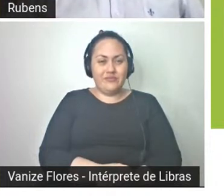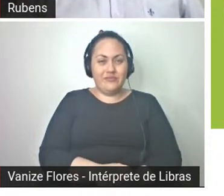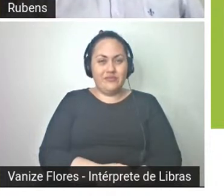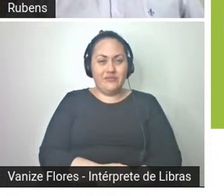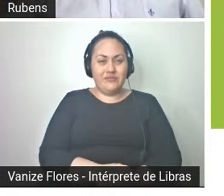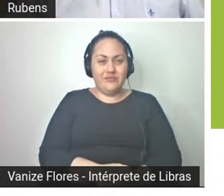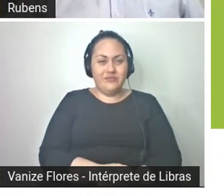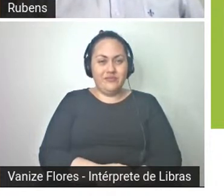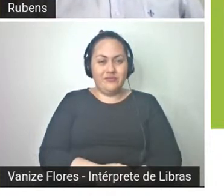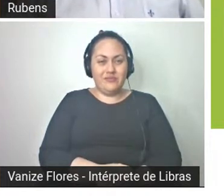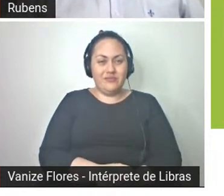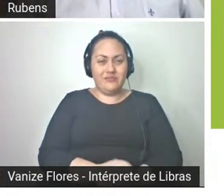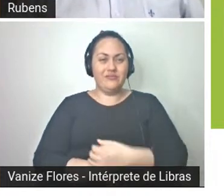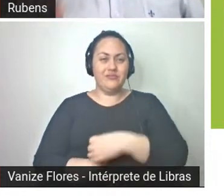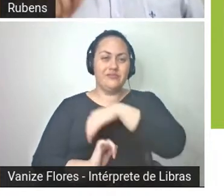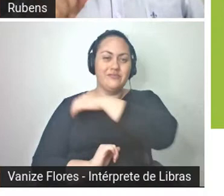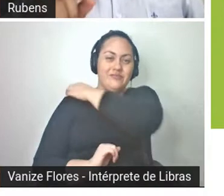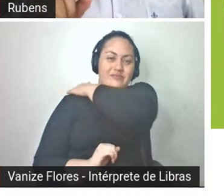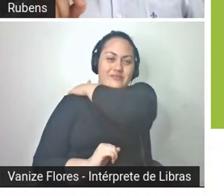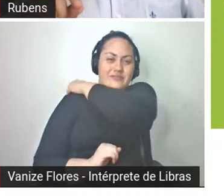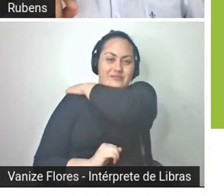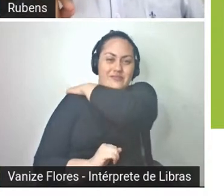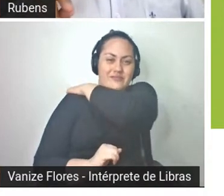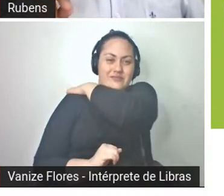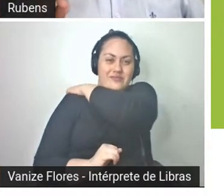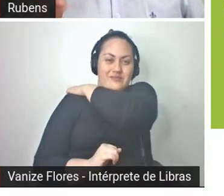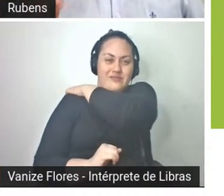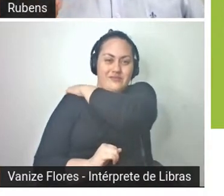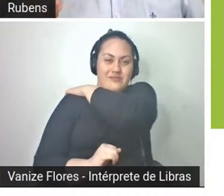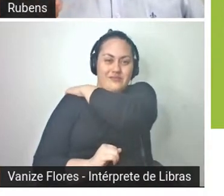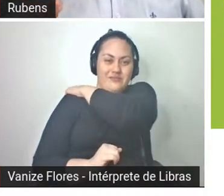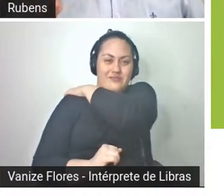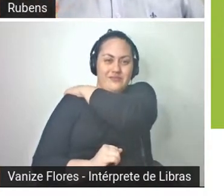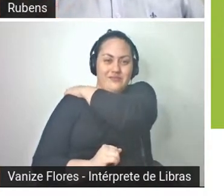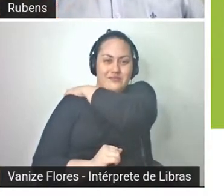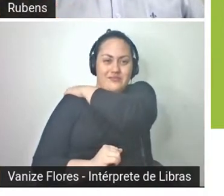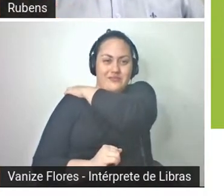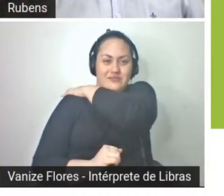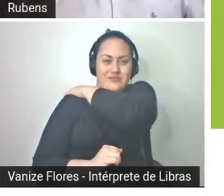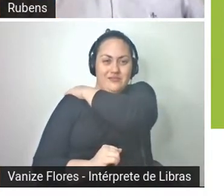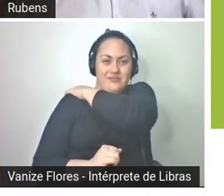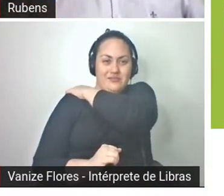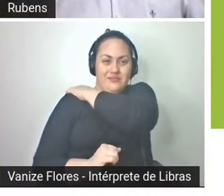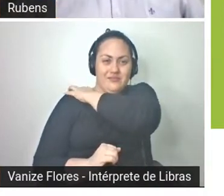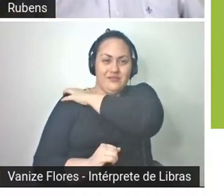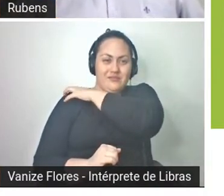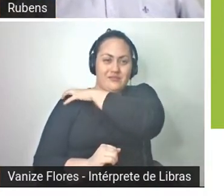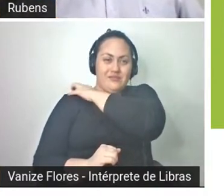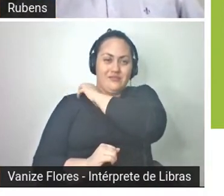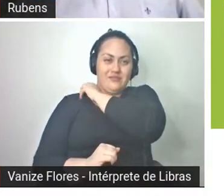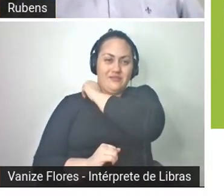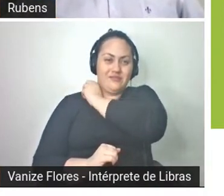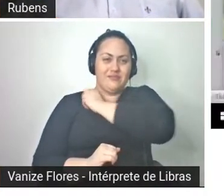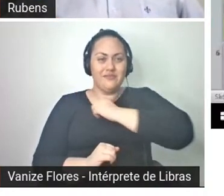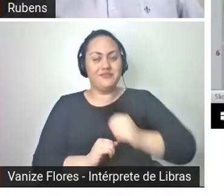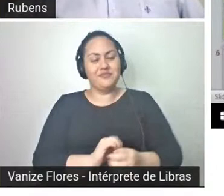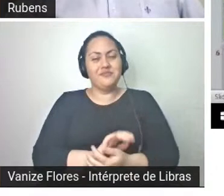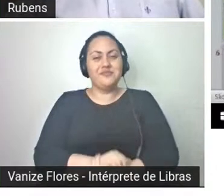of our association. It seems that you wanted to say something, Professor Baker, before he starts. No, okay.